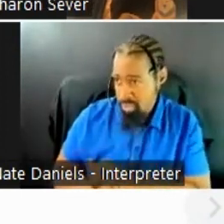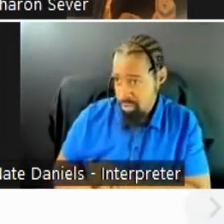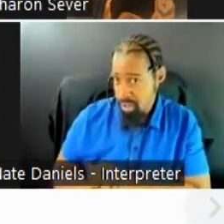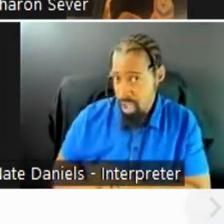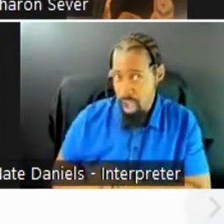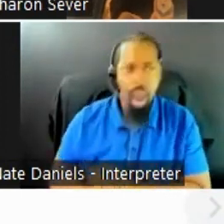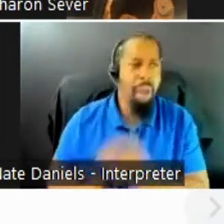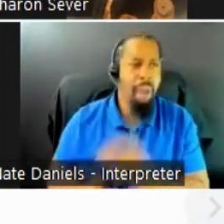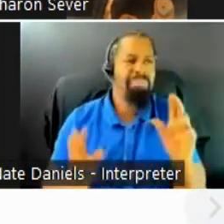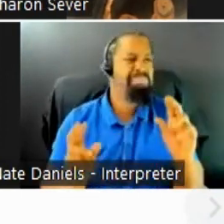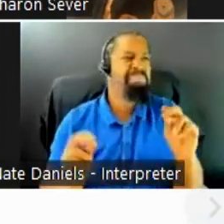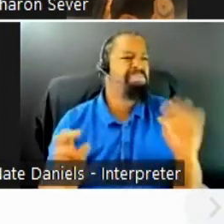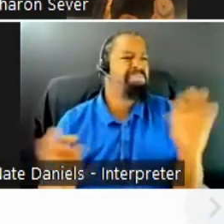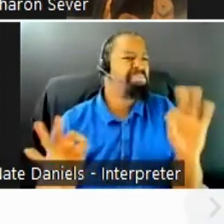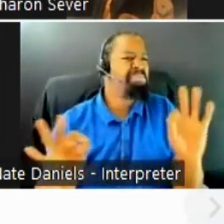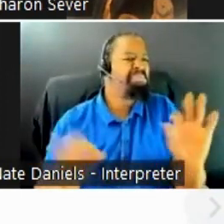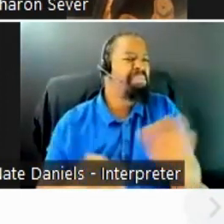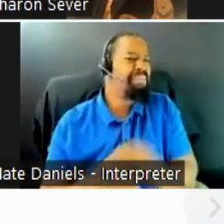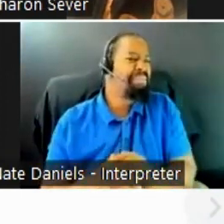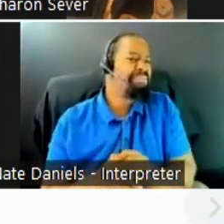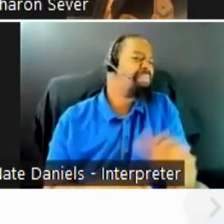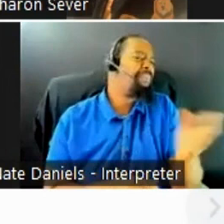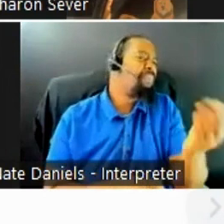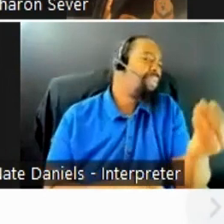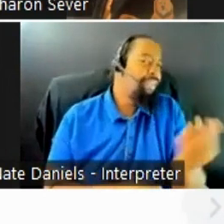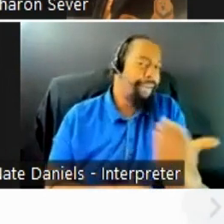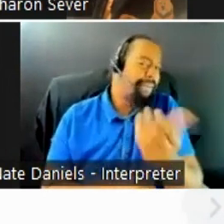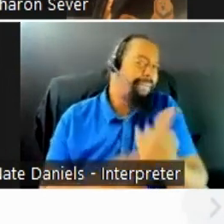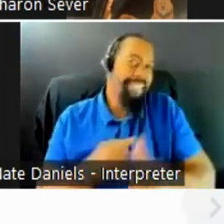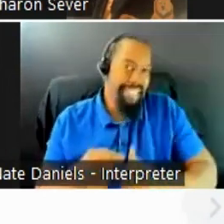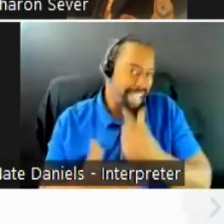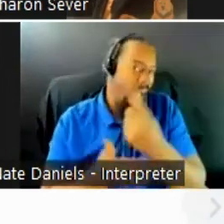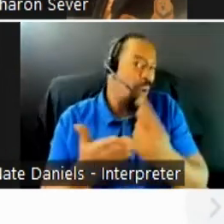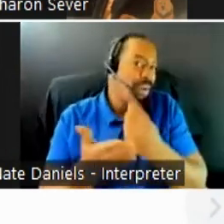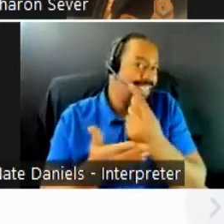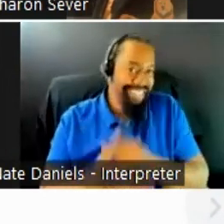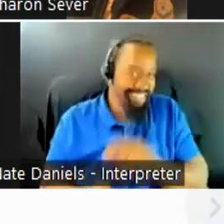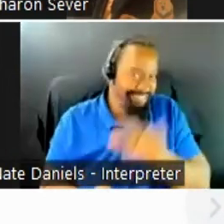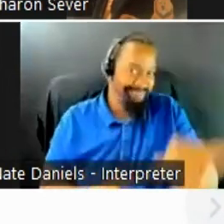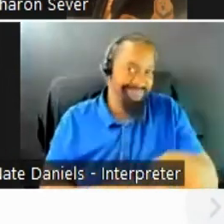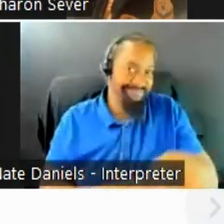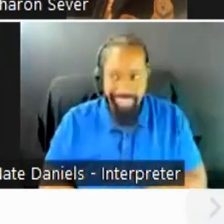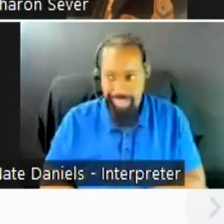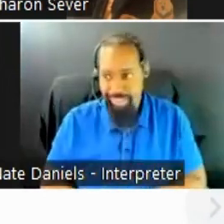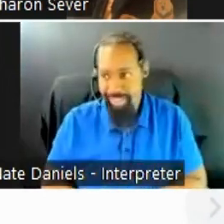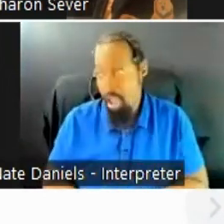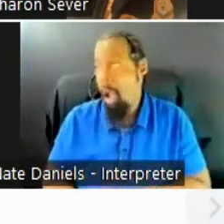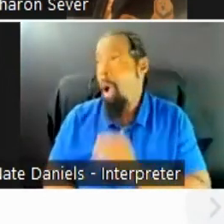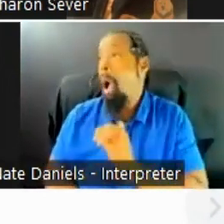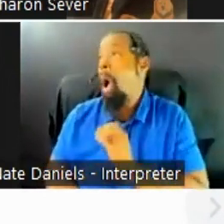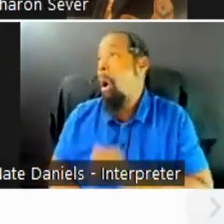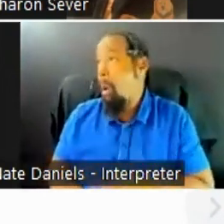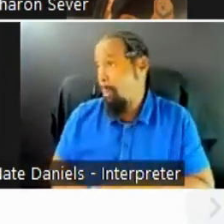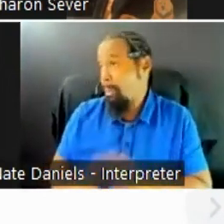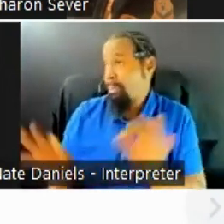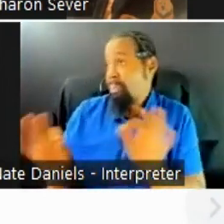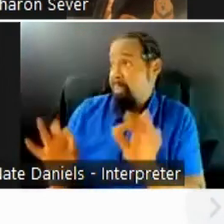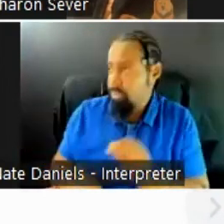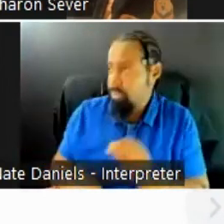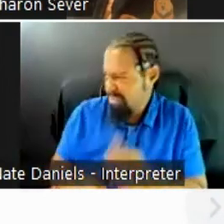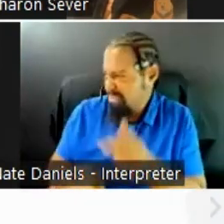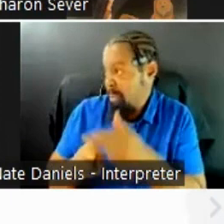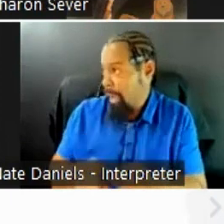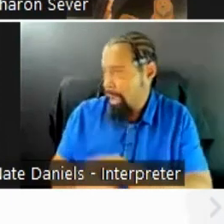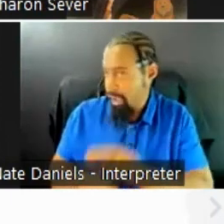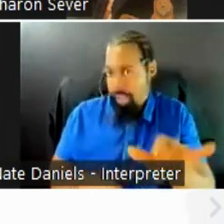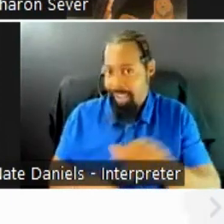hours. Only 14 to 15 hour flight. So that's just a quick trip to LA from Israel. Yeah.